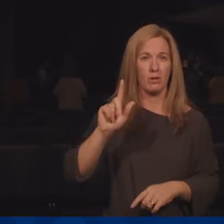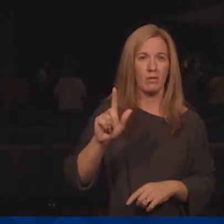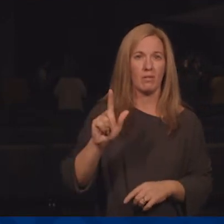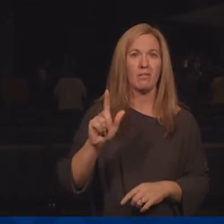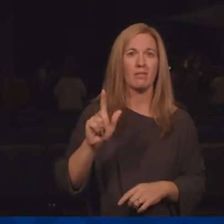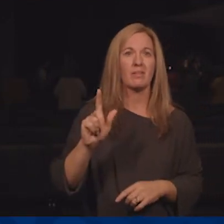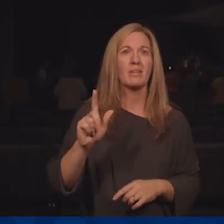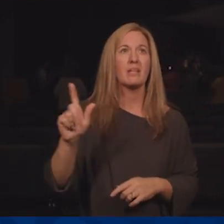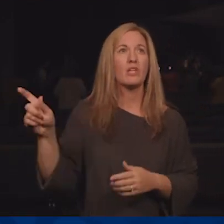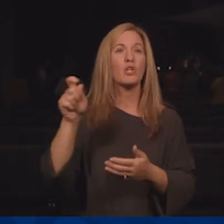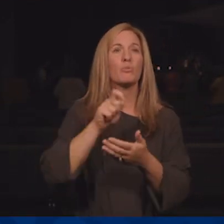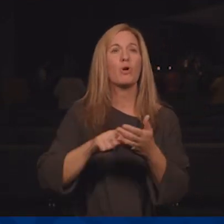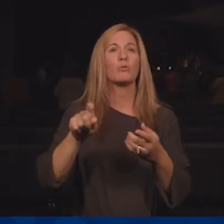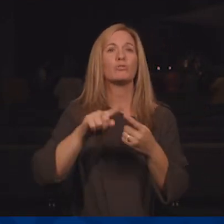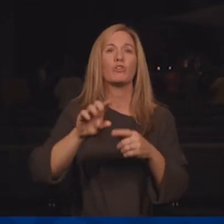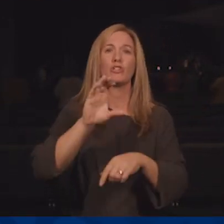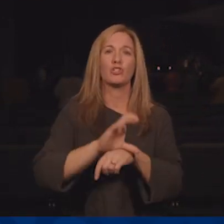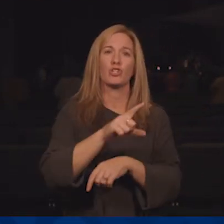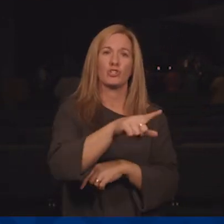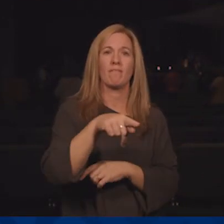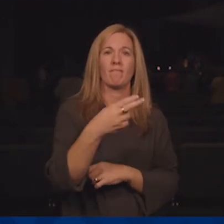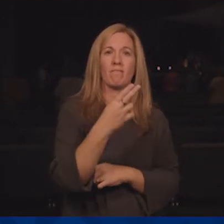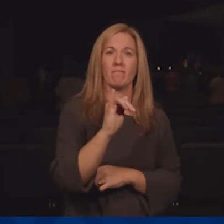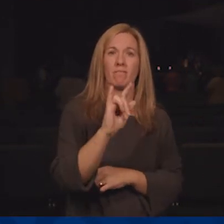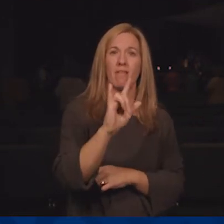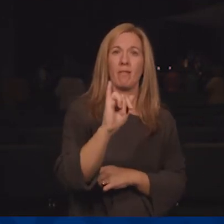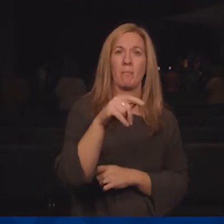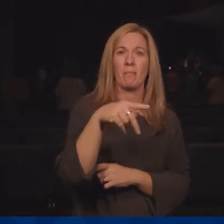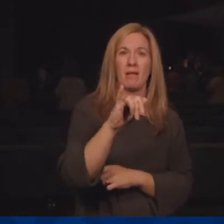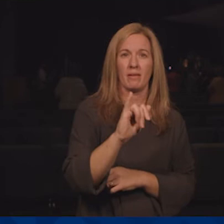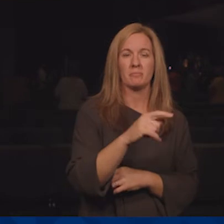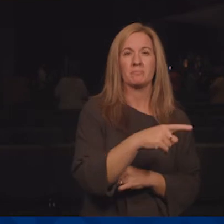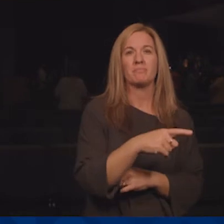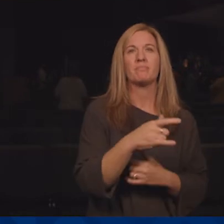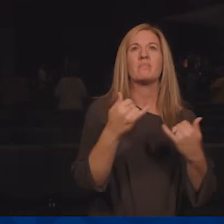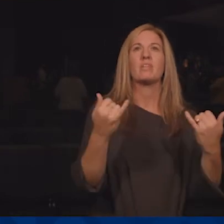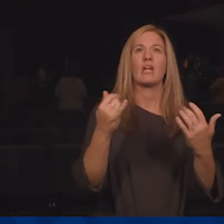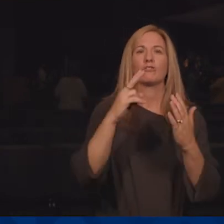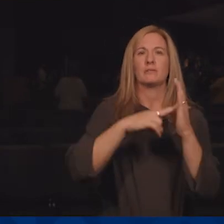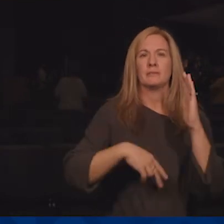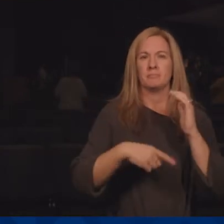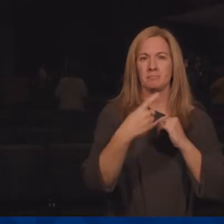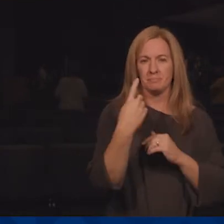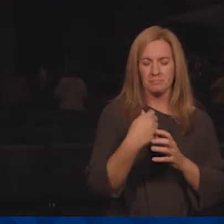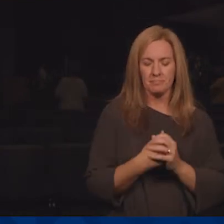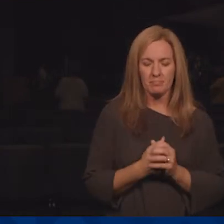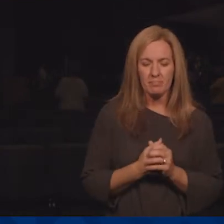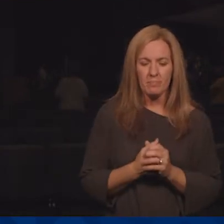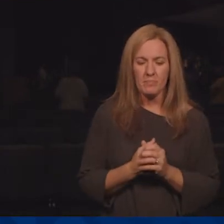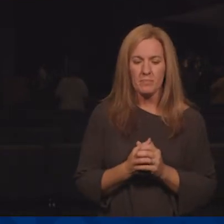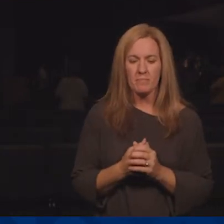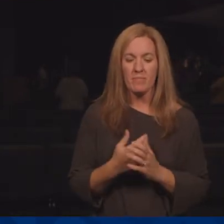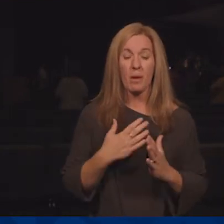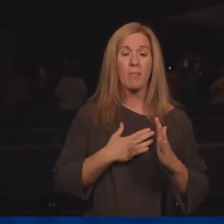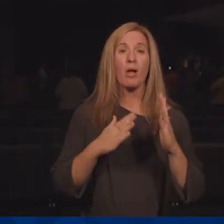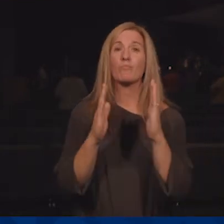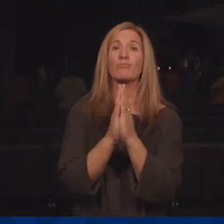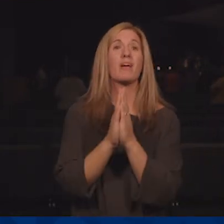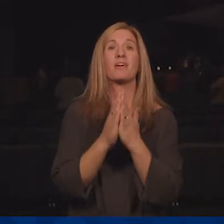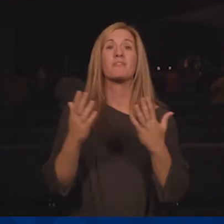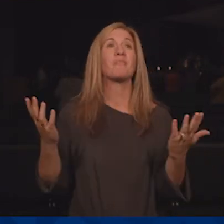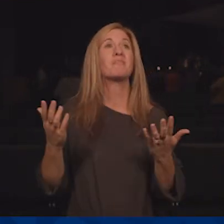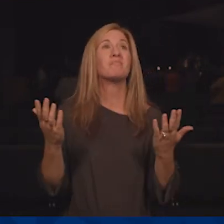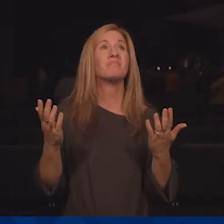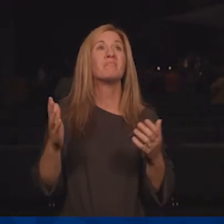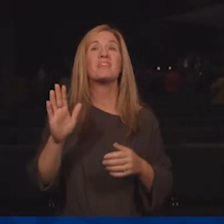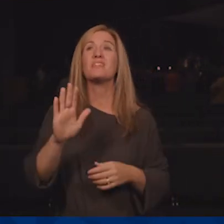the church at Philippi. Let's read. And this is my prayer, that